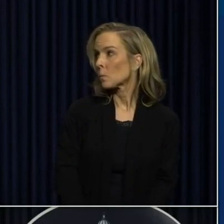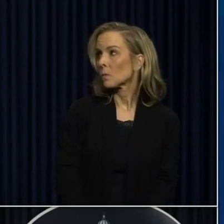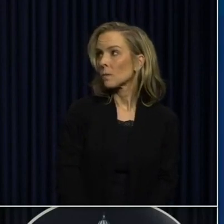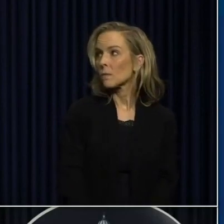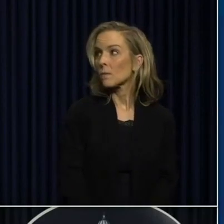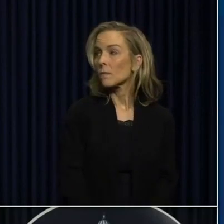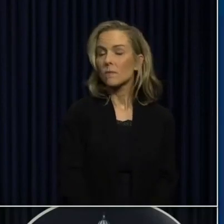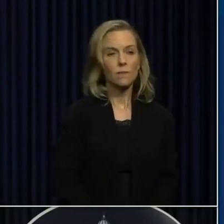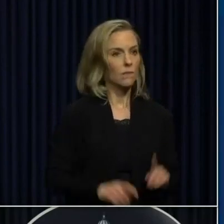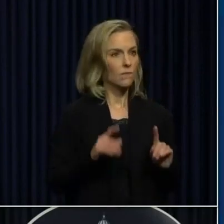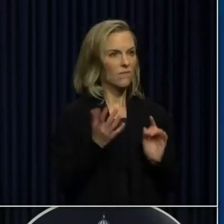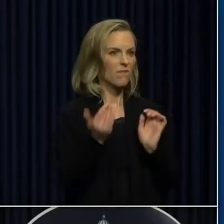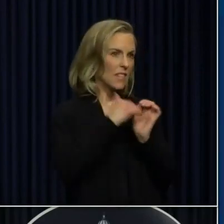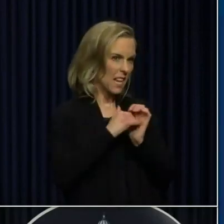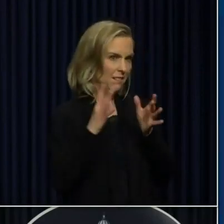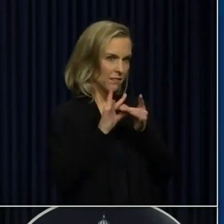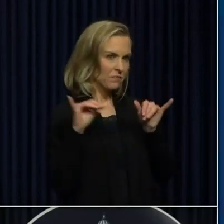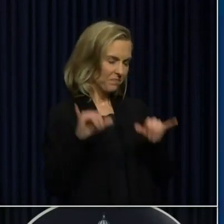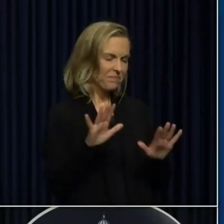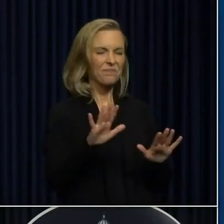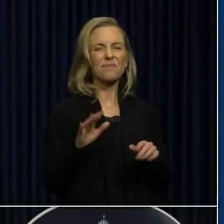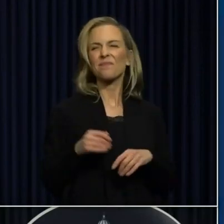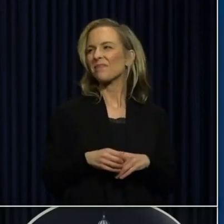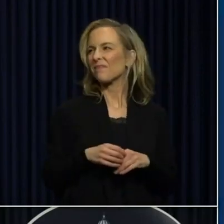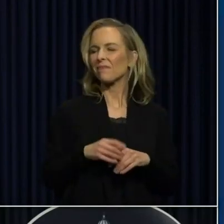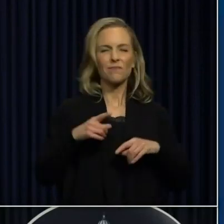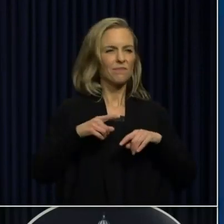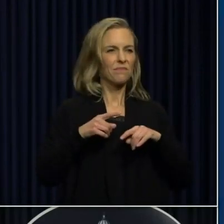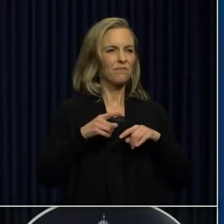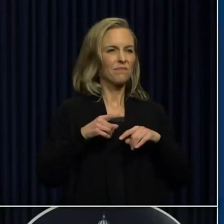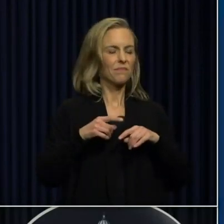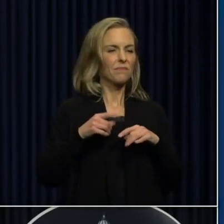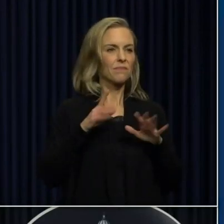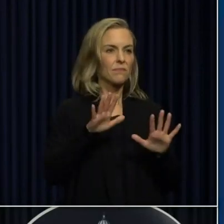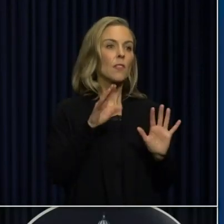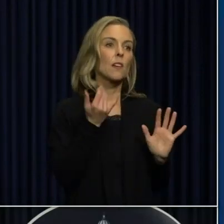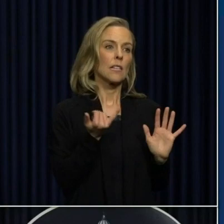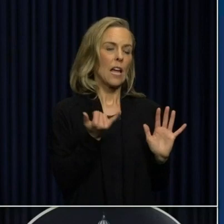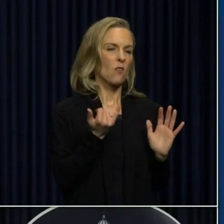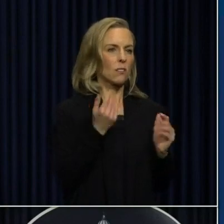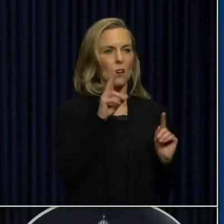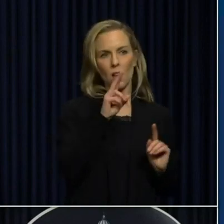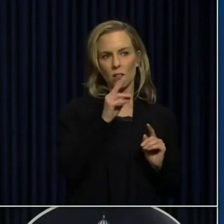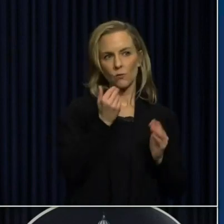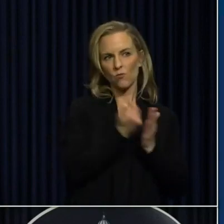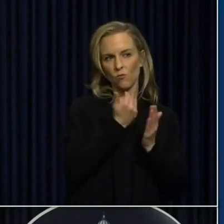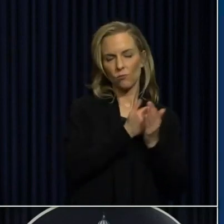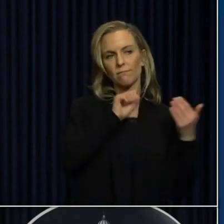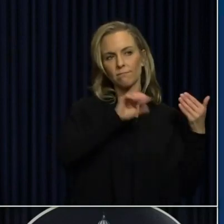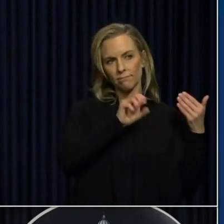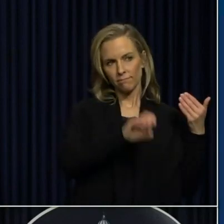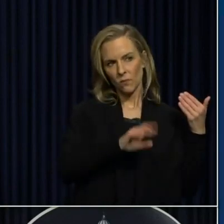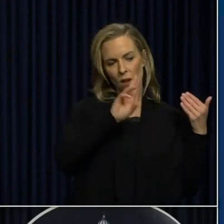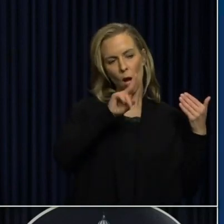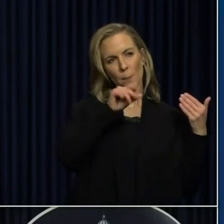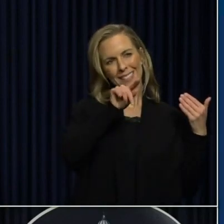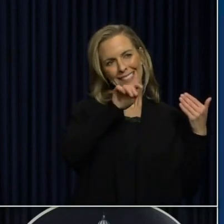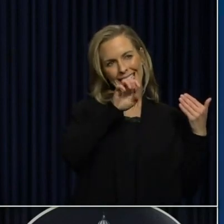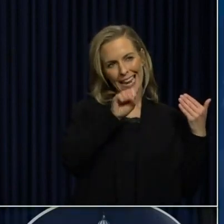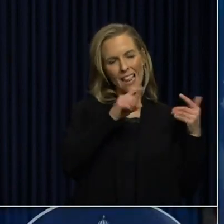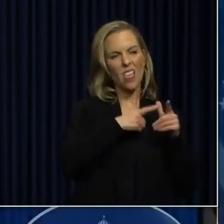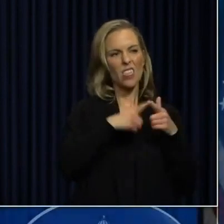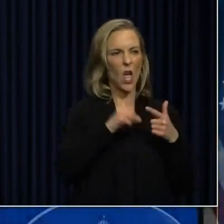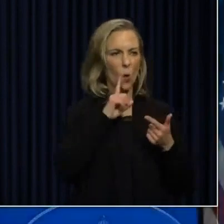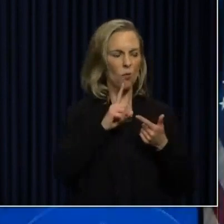Hi, I'm Joey Reed. All right, a few updates, and then we'll go right into today's